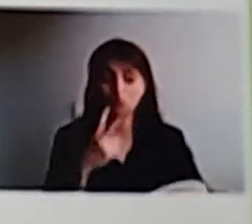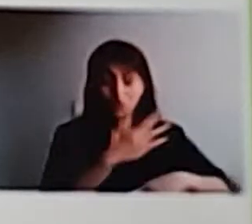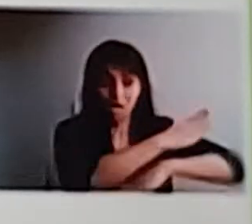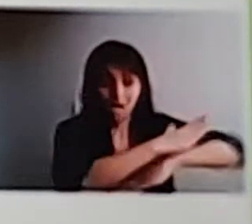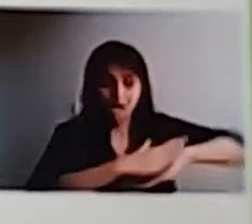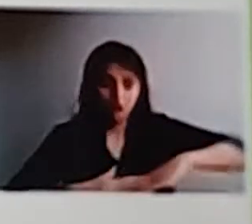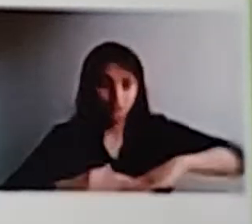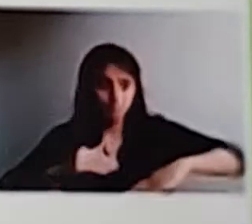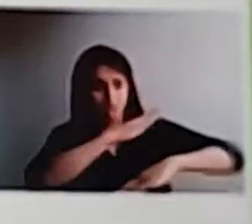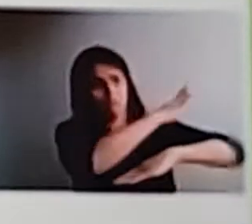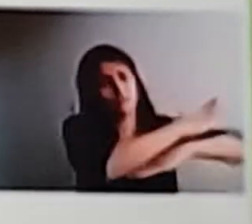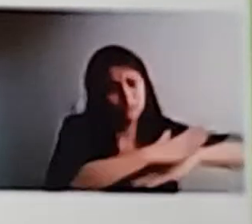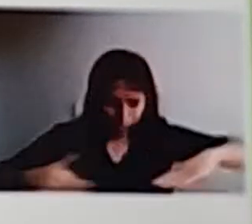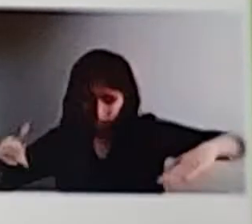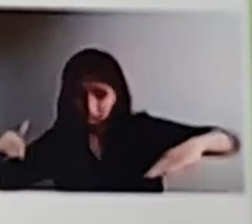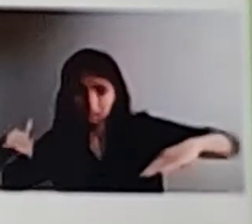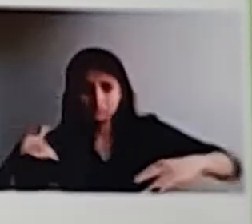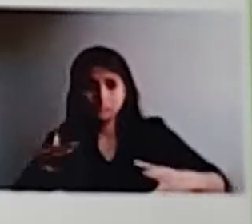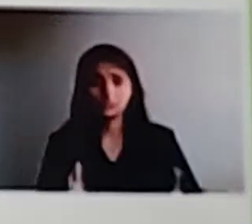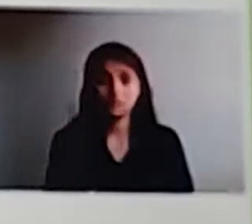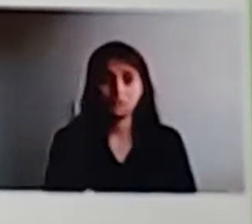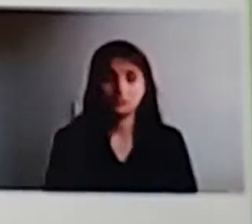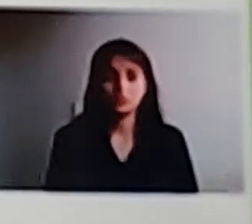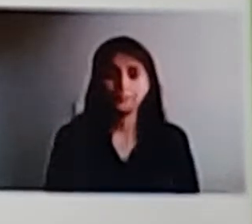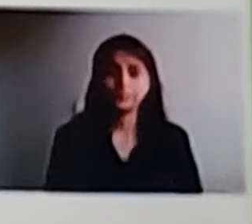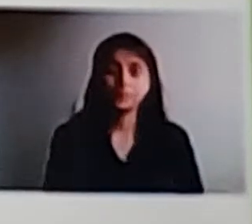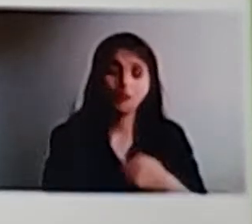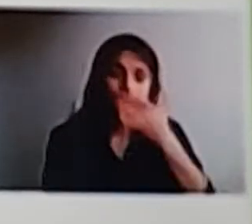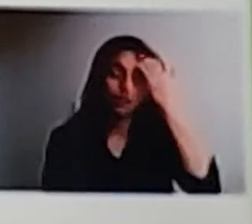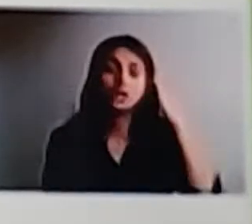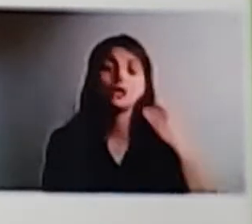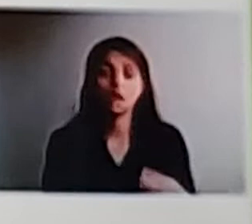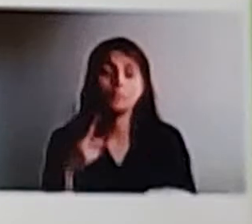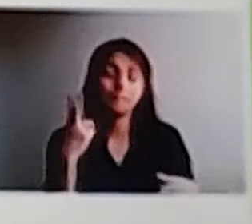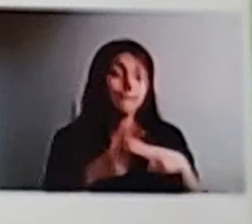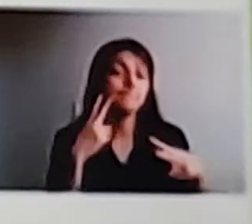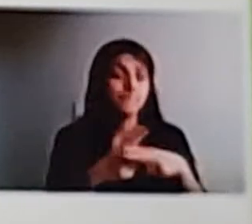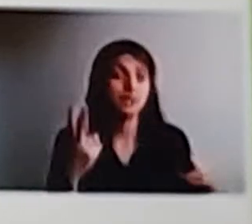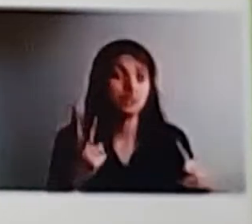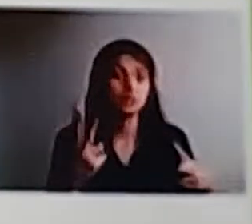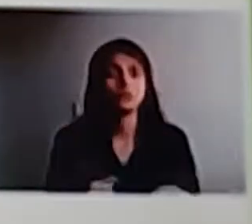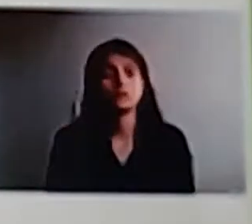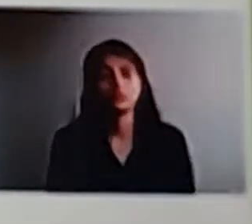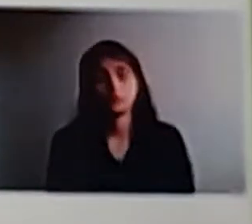which doesn't slip even if there is a water. Can we go to the next page, please?